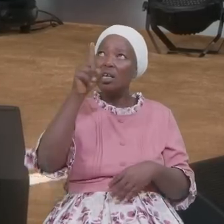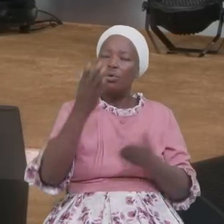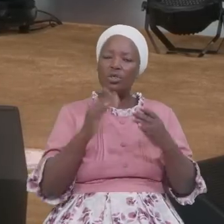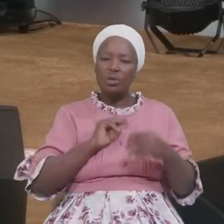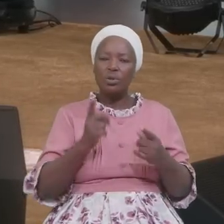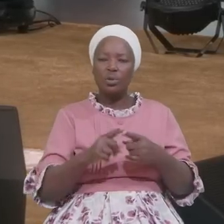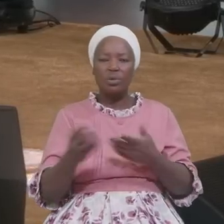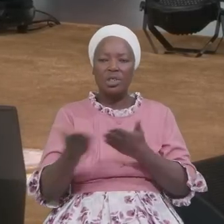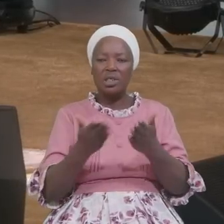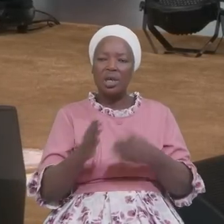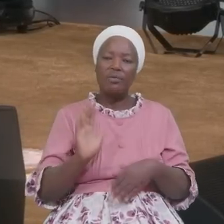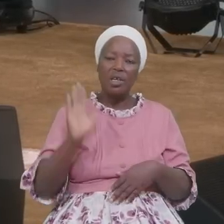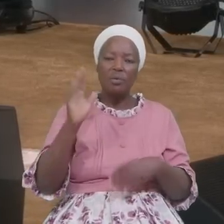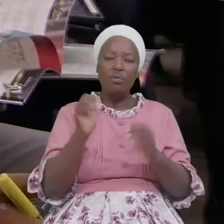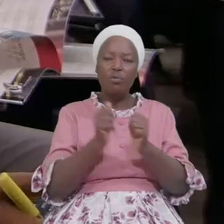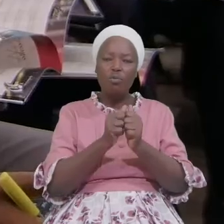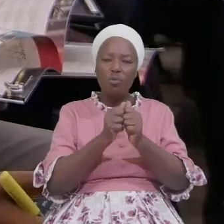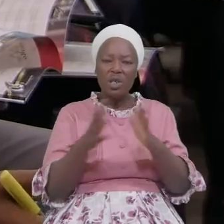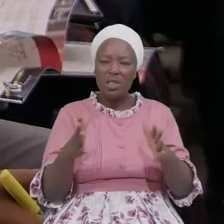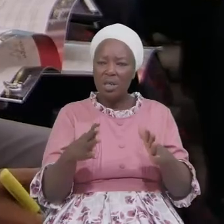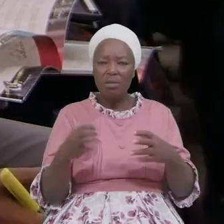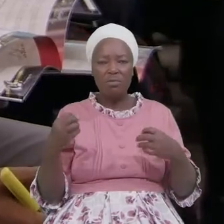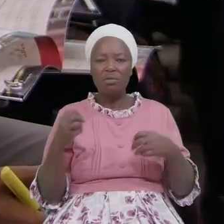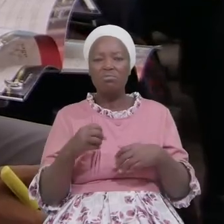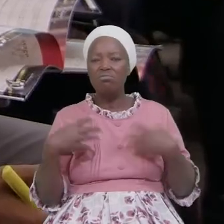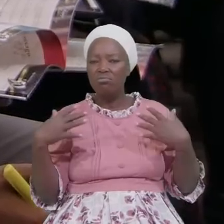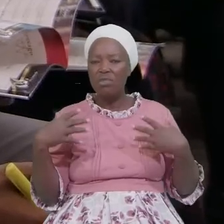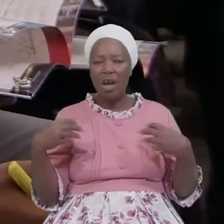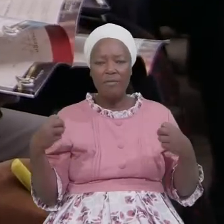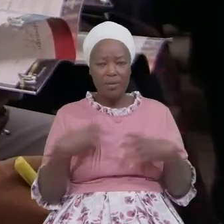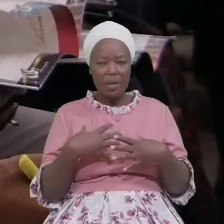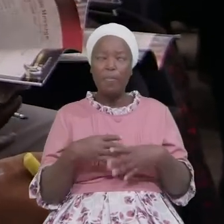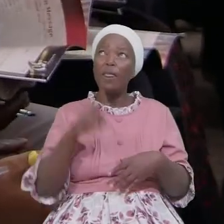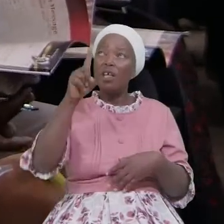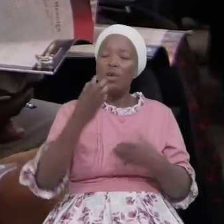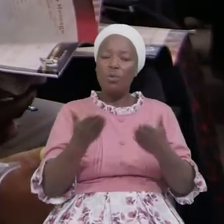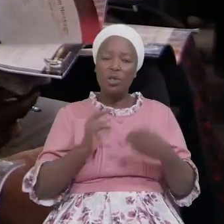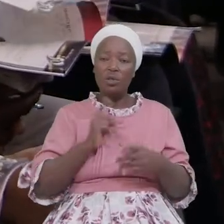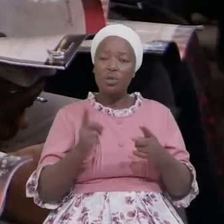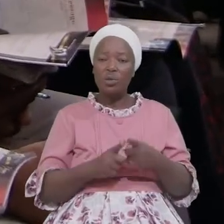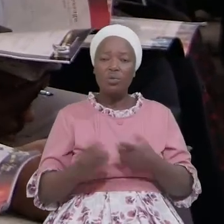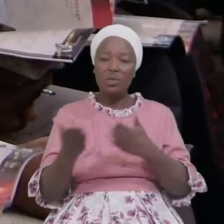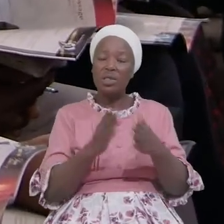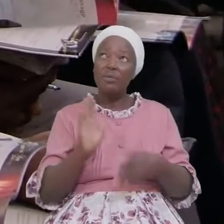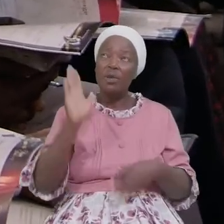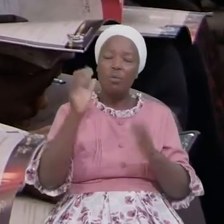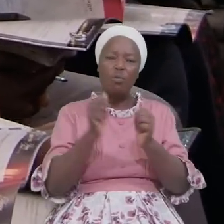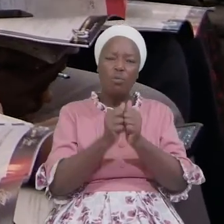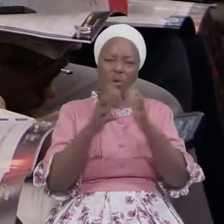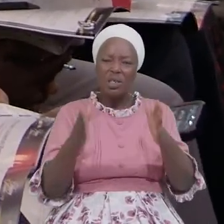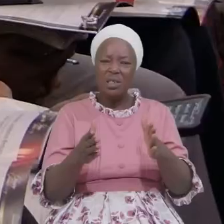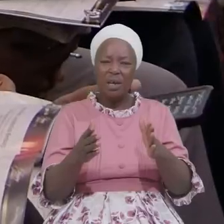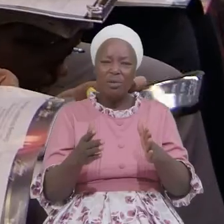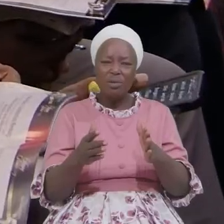serve him without fretfulness. He wants us to serve him without